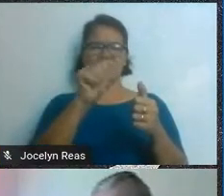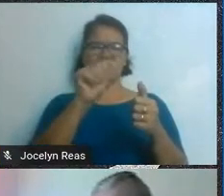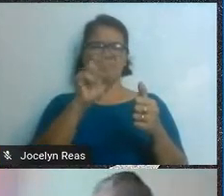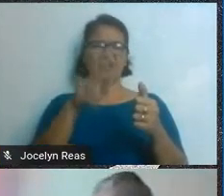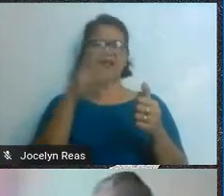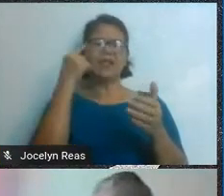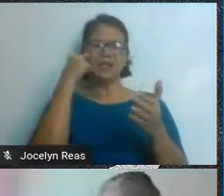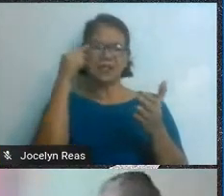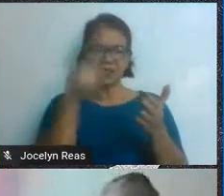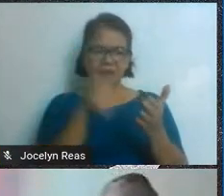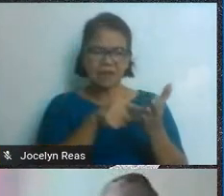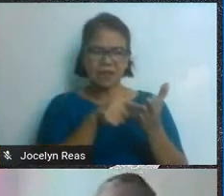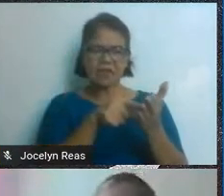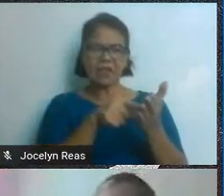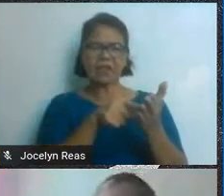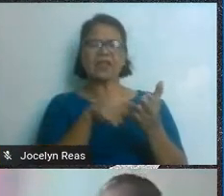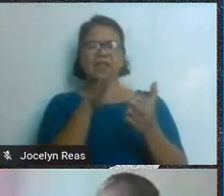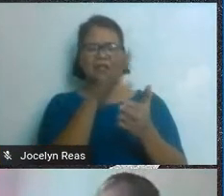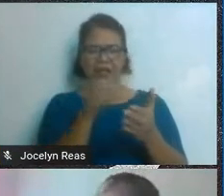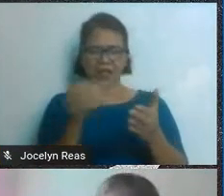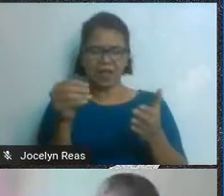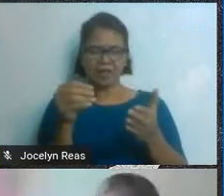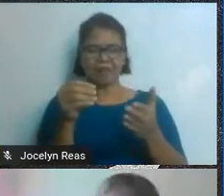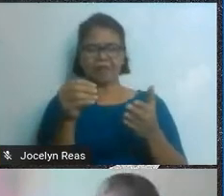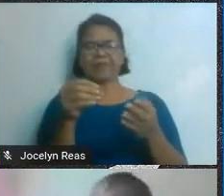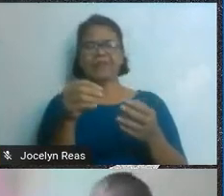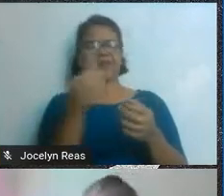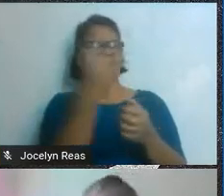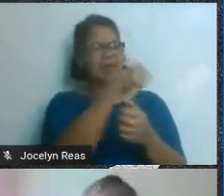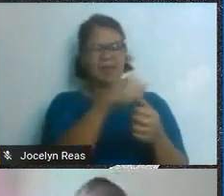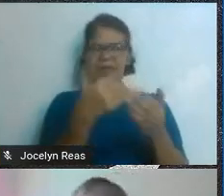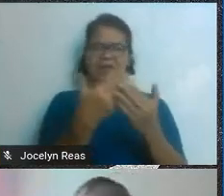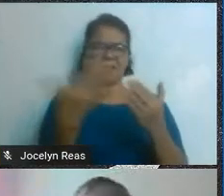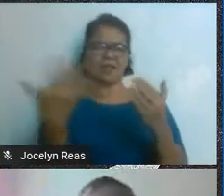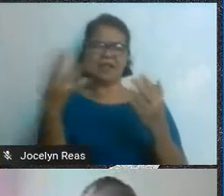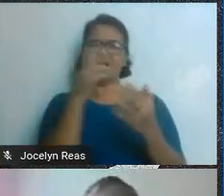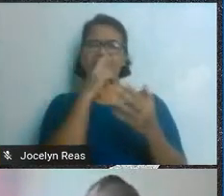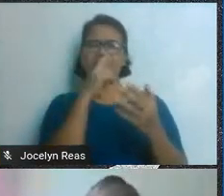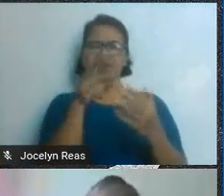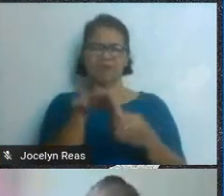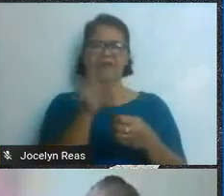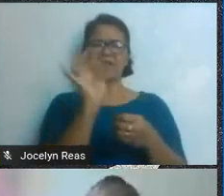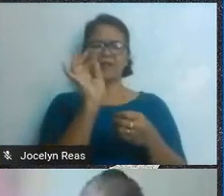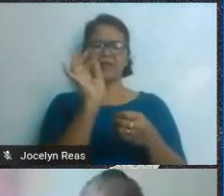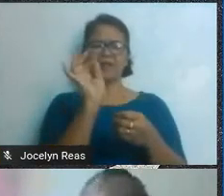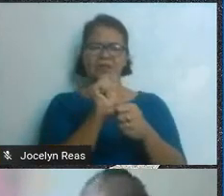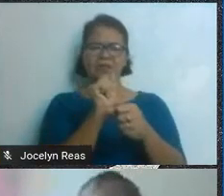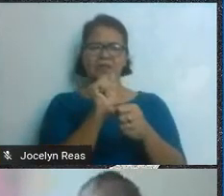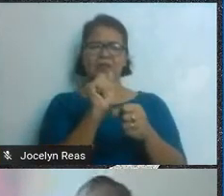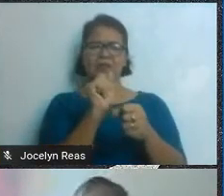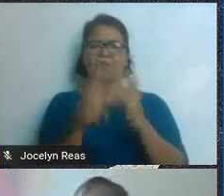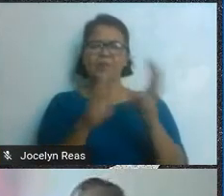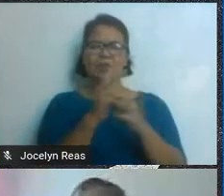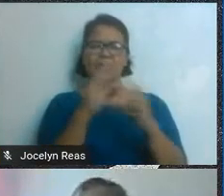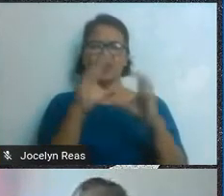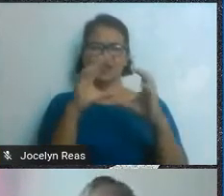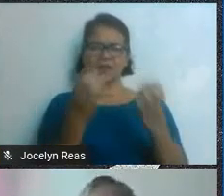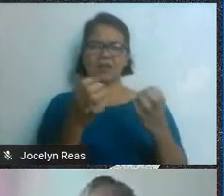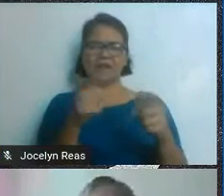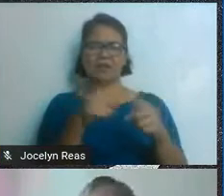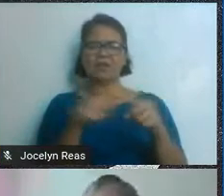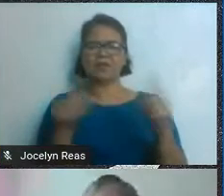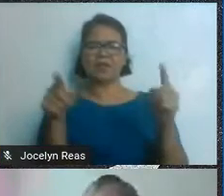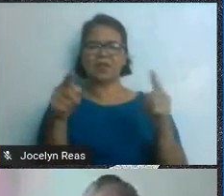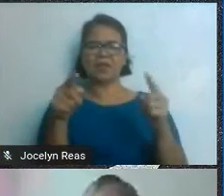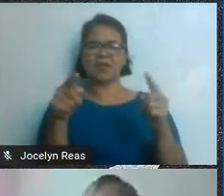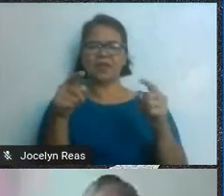with anything you find around the world. So it's also world class. But as to the issue of congestion, it was